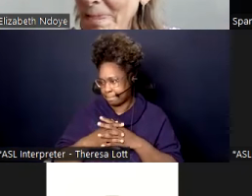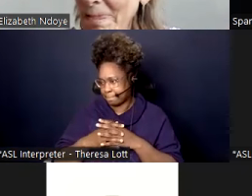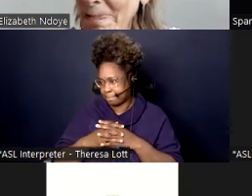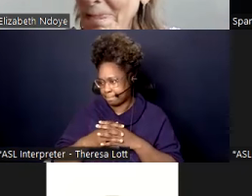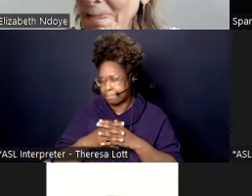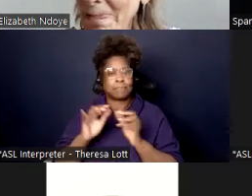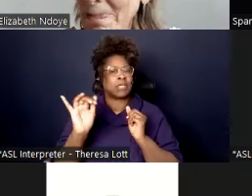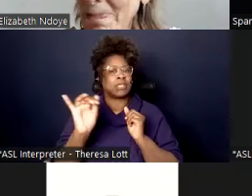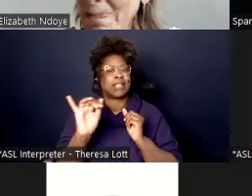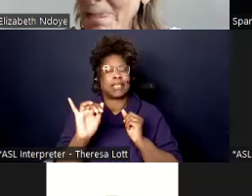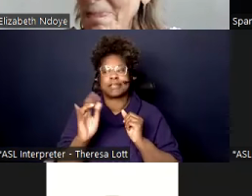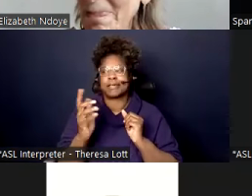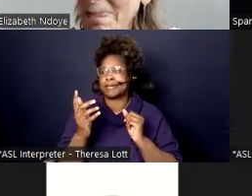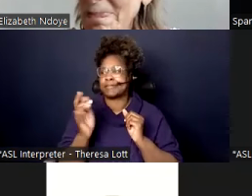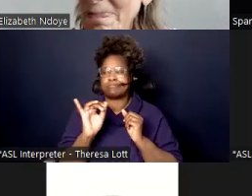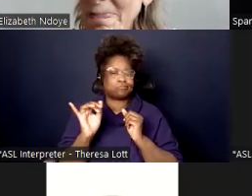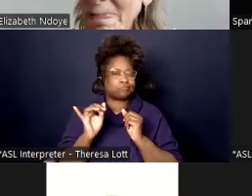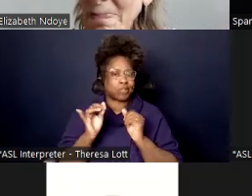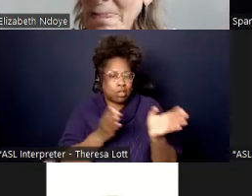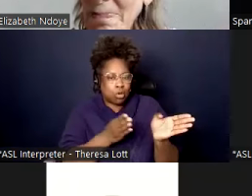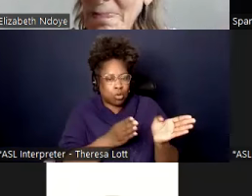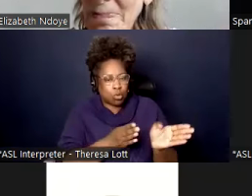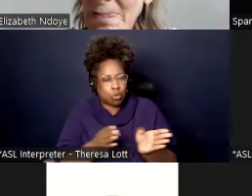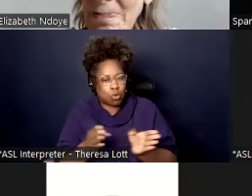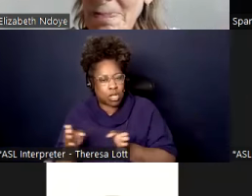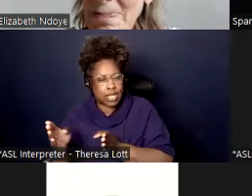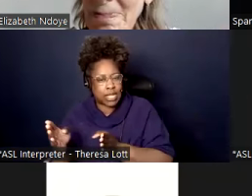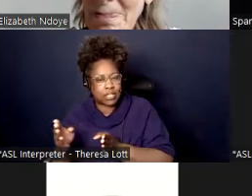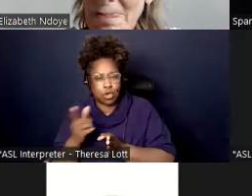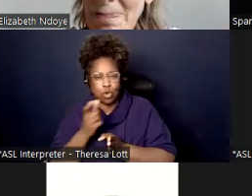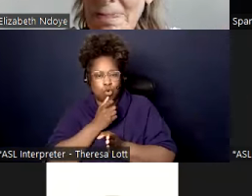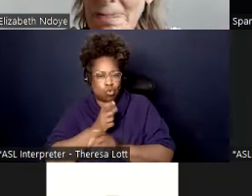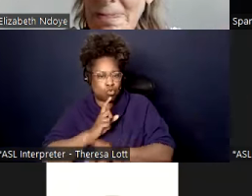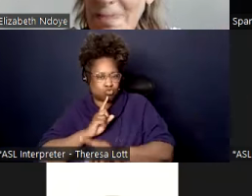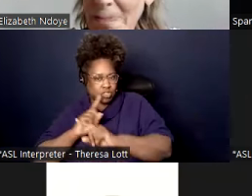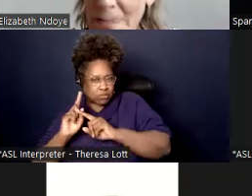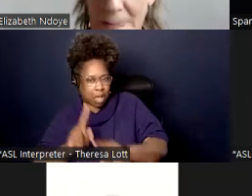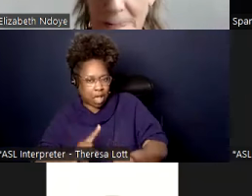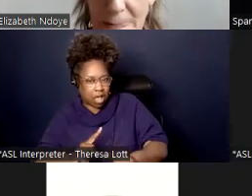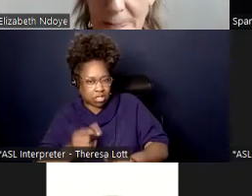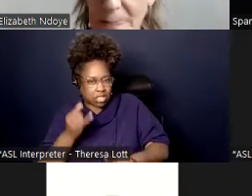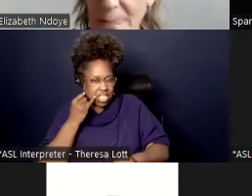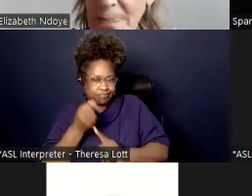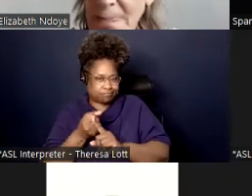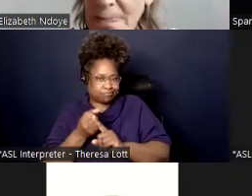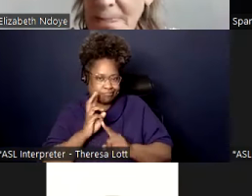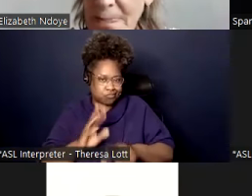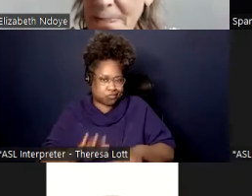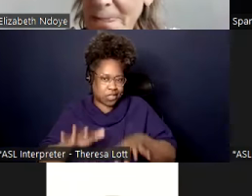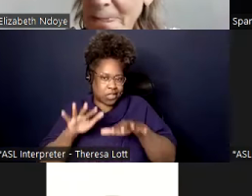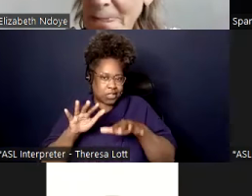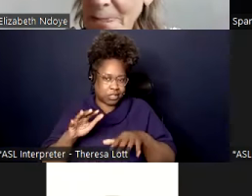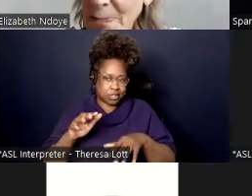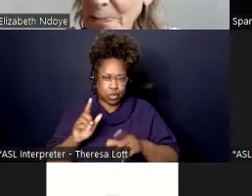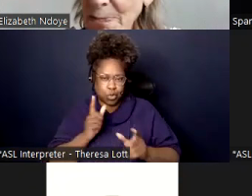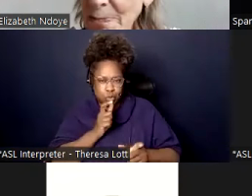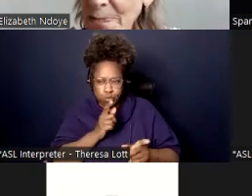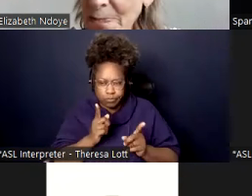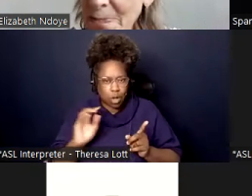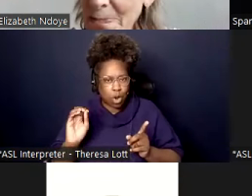also like immediate, sort of like coordination of responses during flood events between, OEM departments